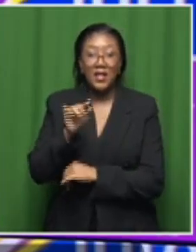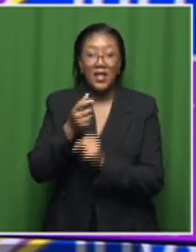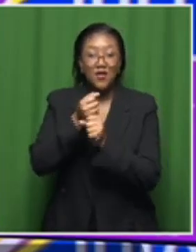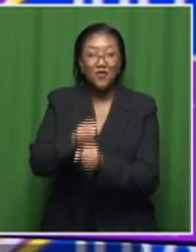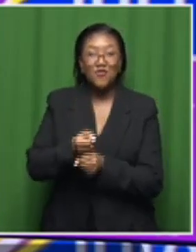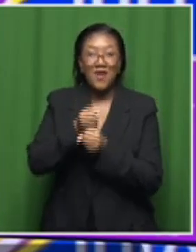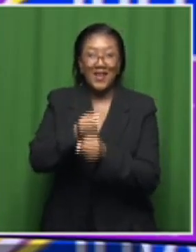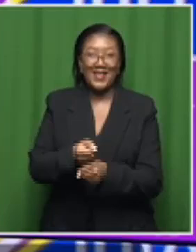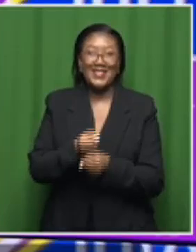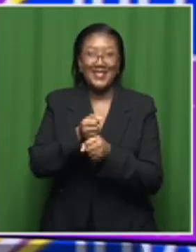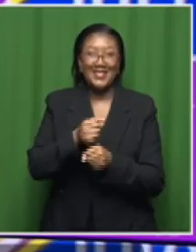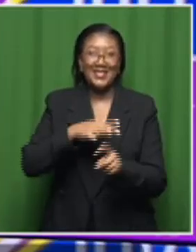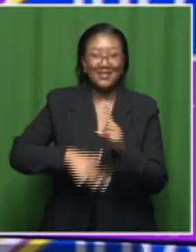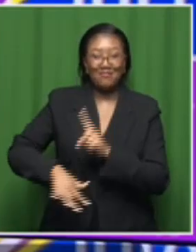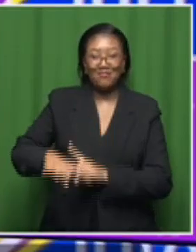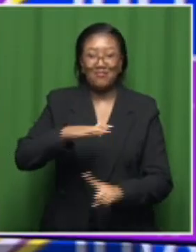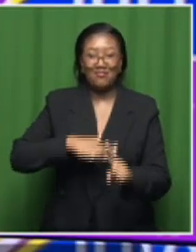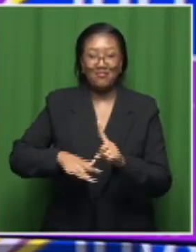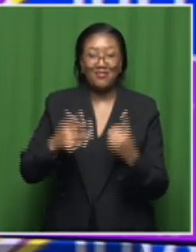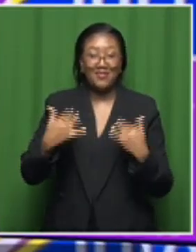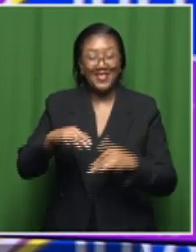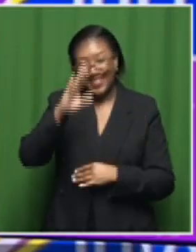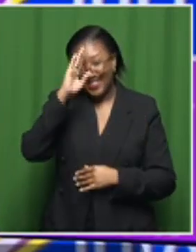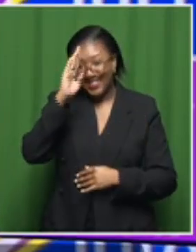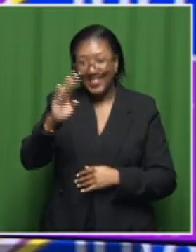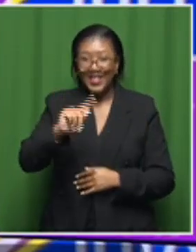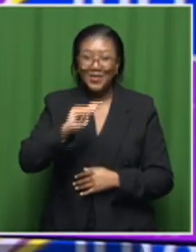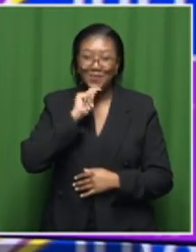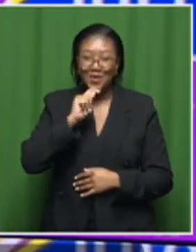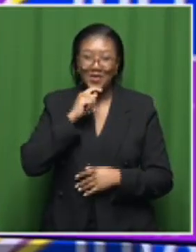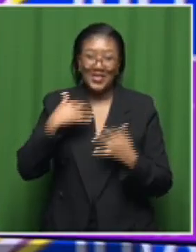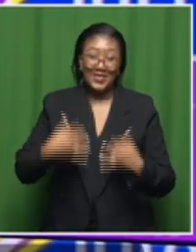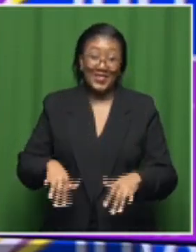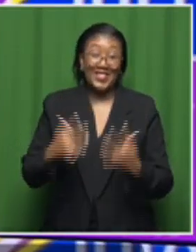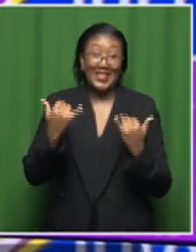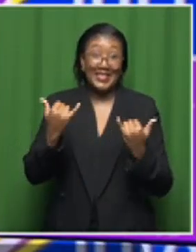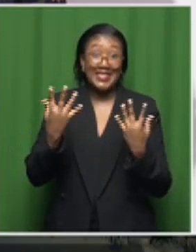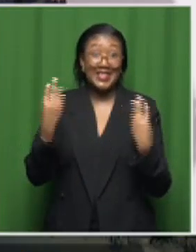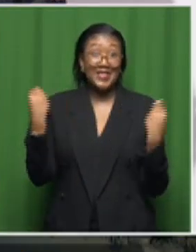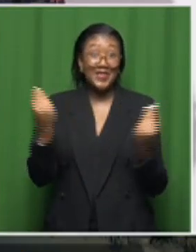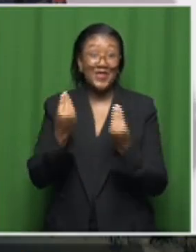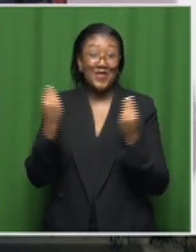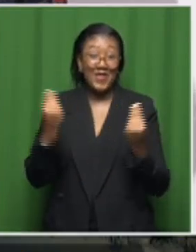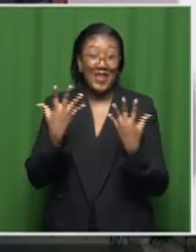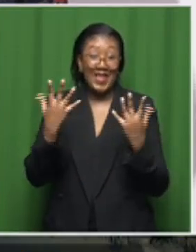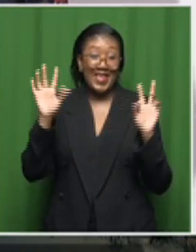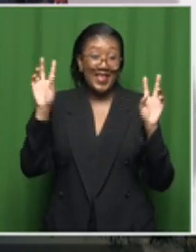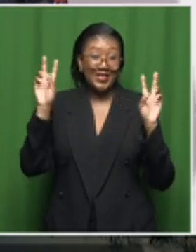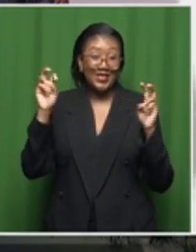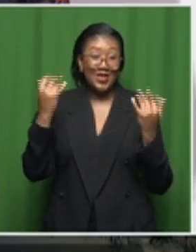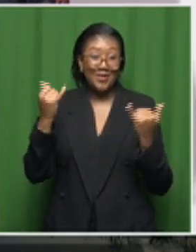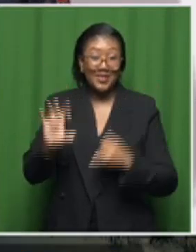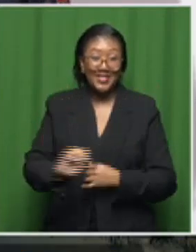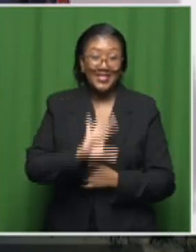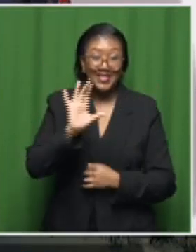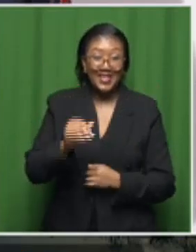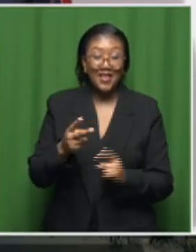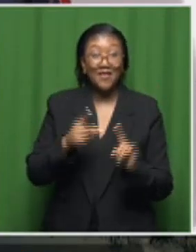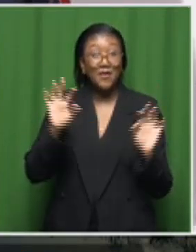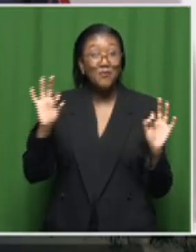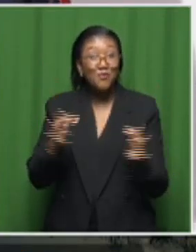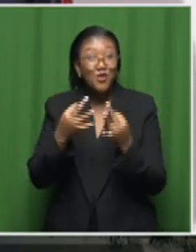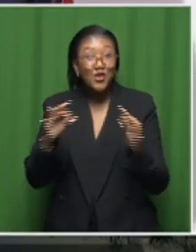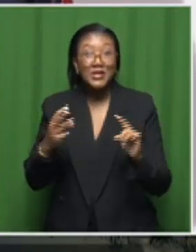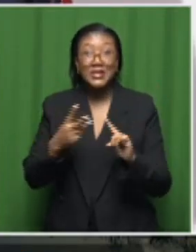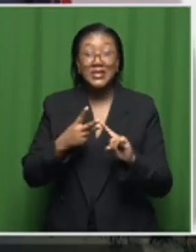Saturday. Leanne, a very good morning. It's a hot topic on the social calendar for South Africa. There's music, there's moguls, there's bets, there's